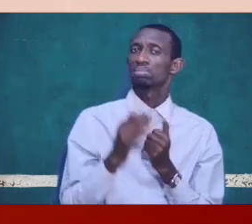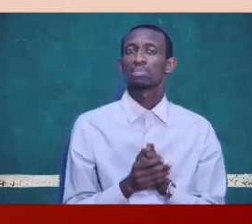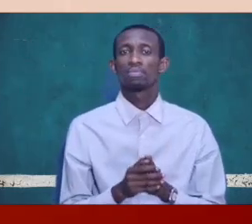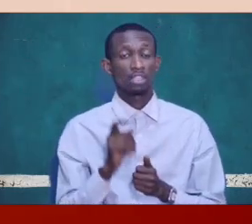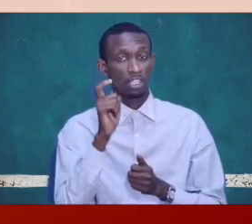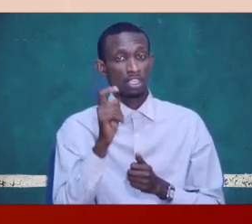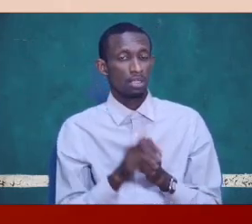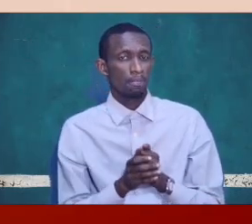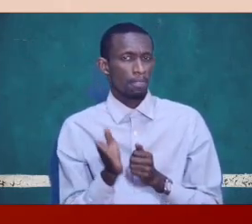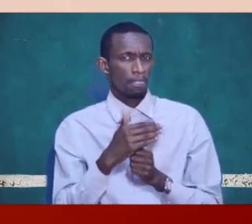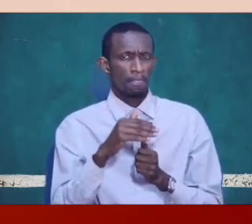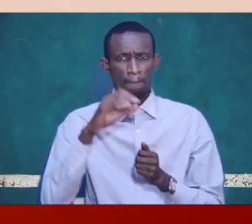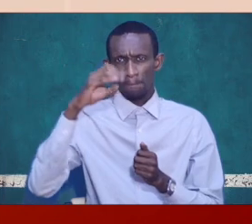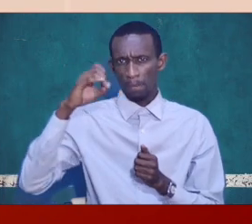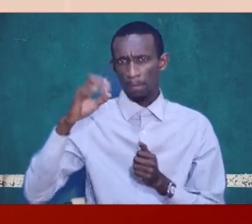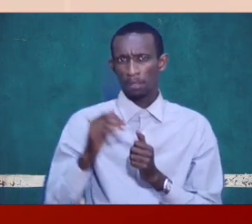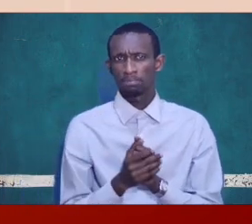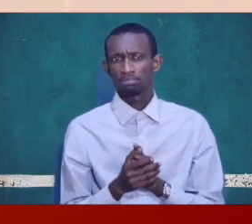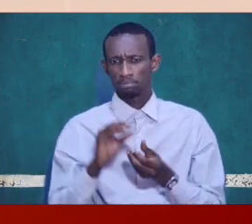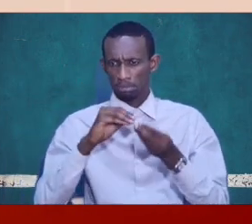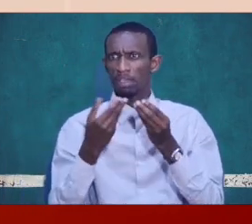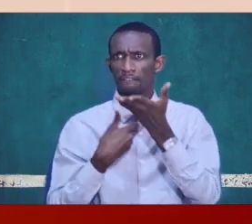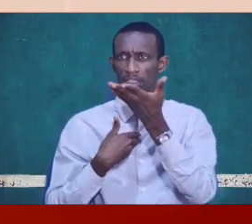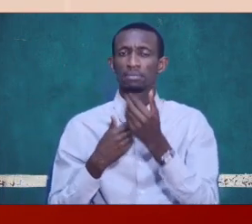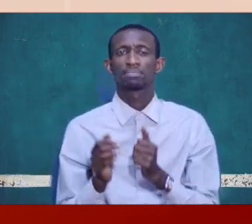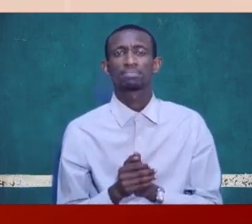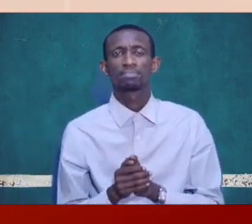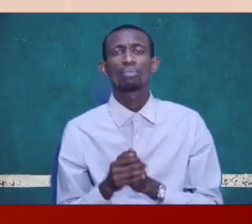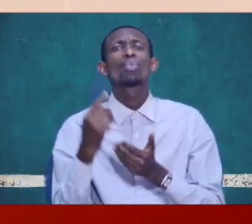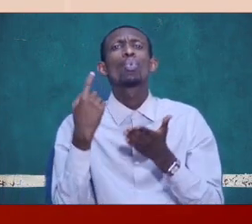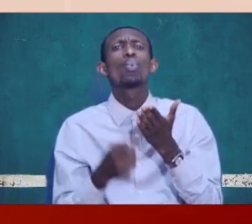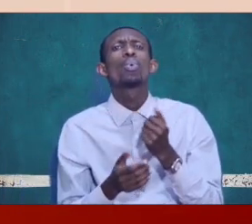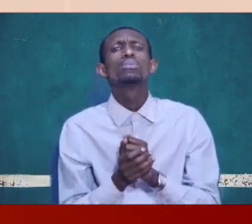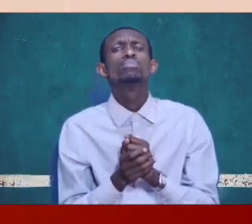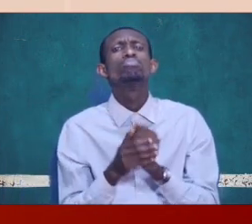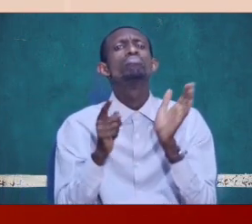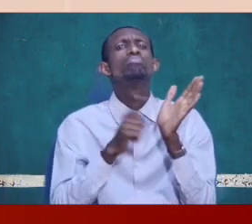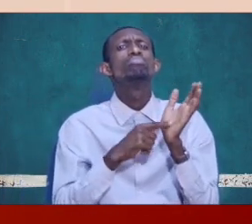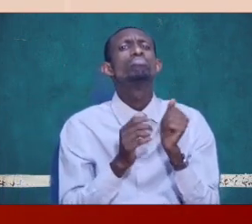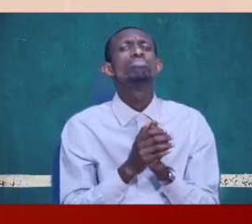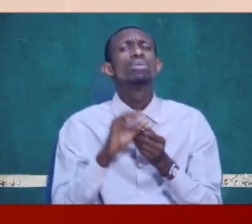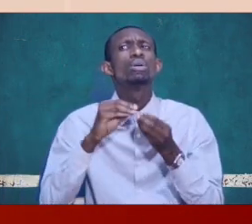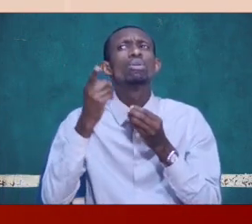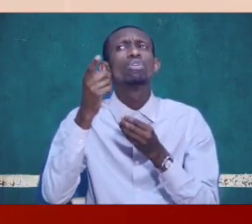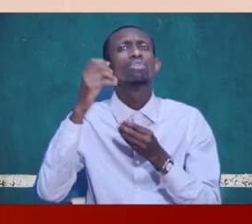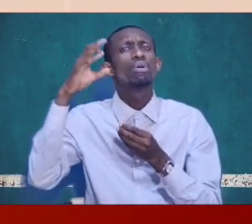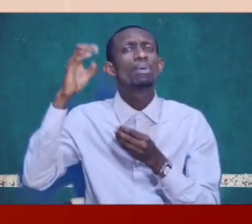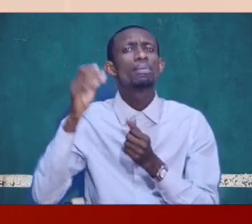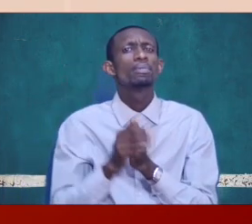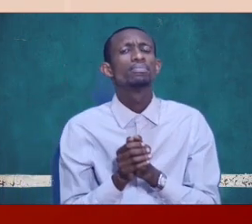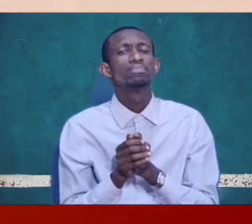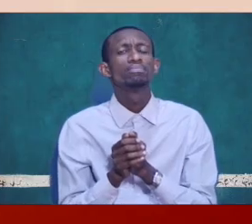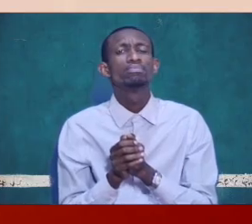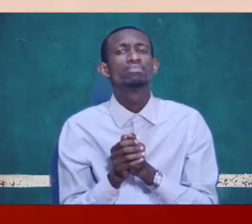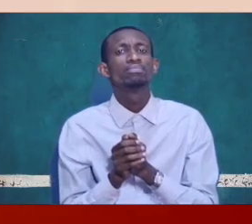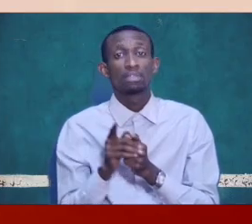of electrons. What can we deduce from this number of electrons? It is